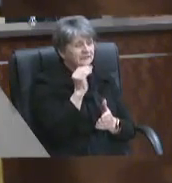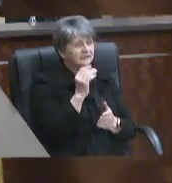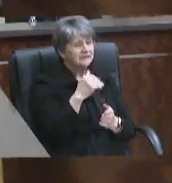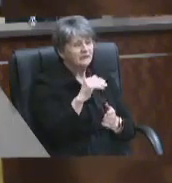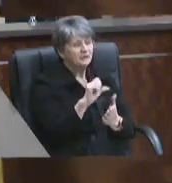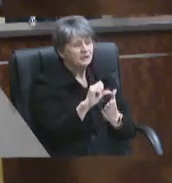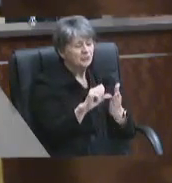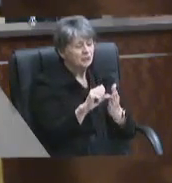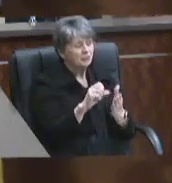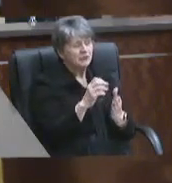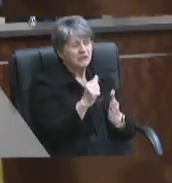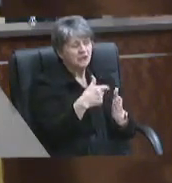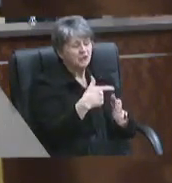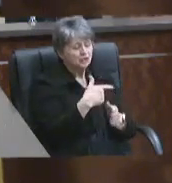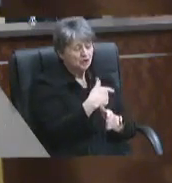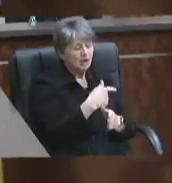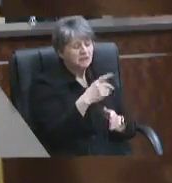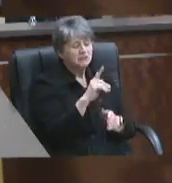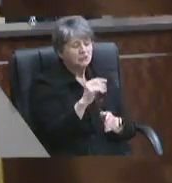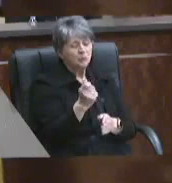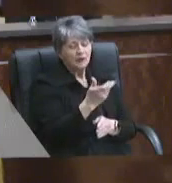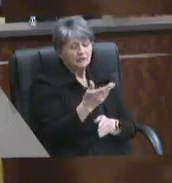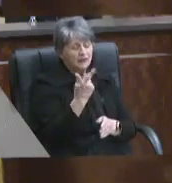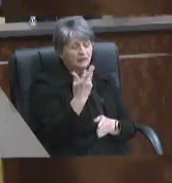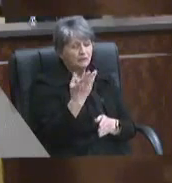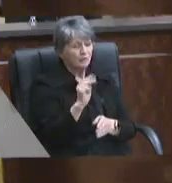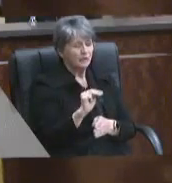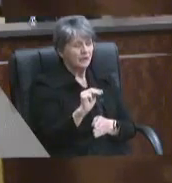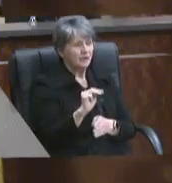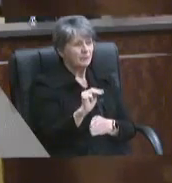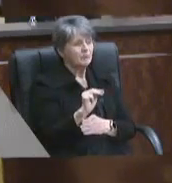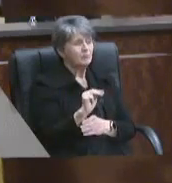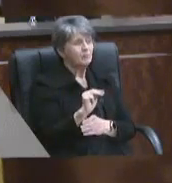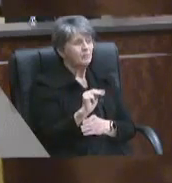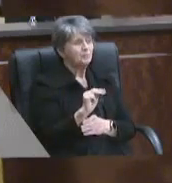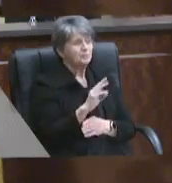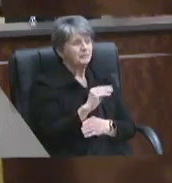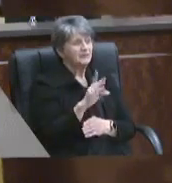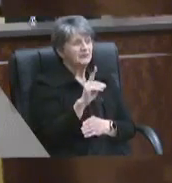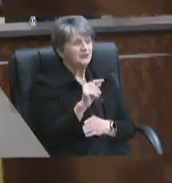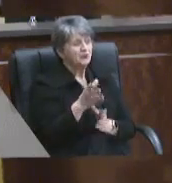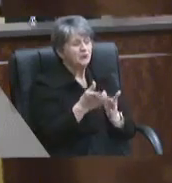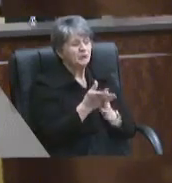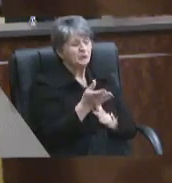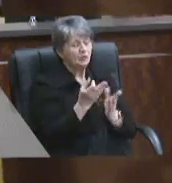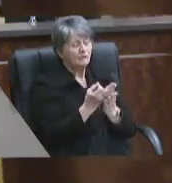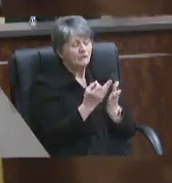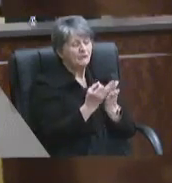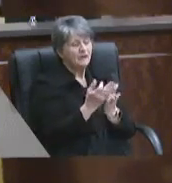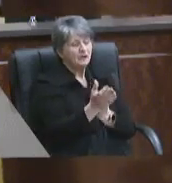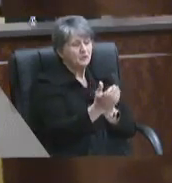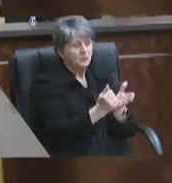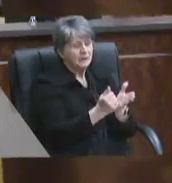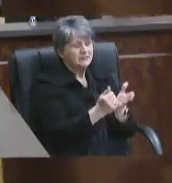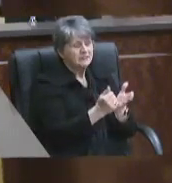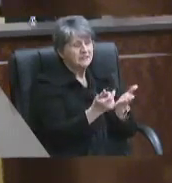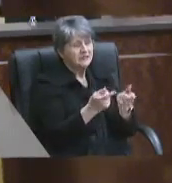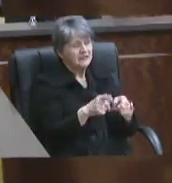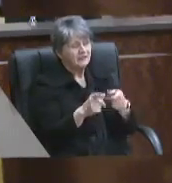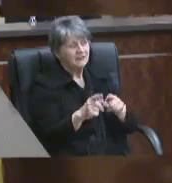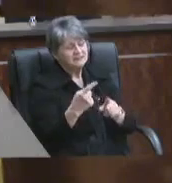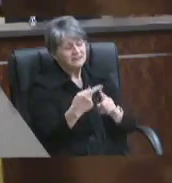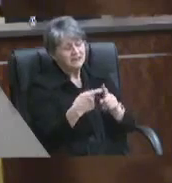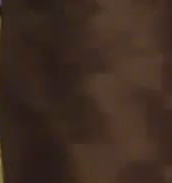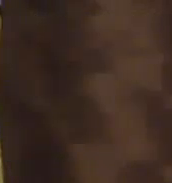they get their shots. They do everything for them, and they do this out of fundraising events they have. And each month they have a